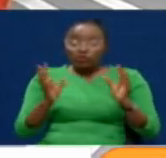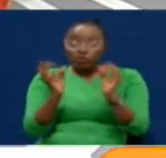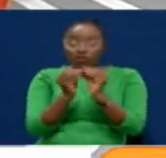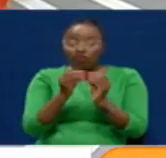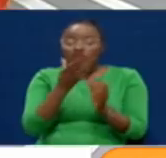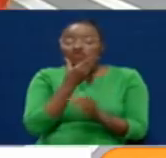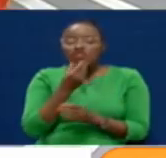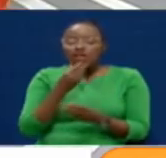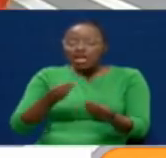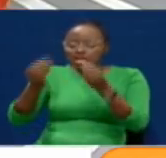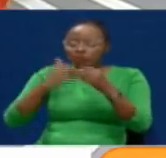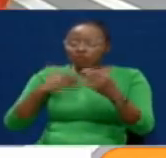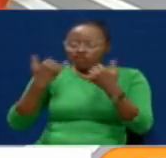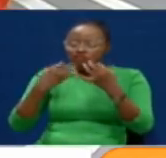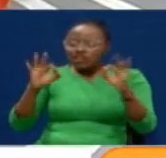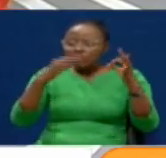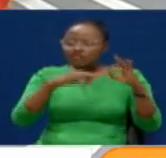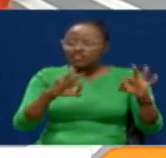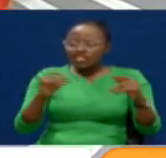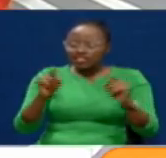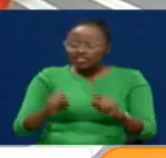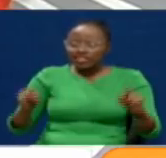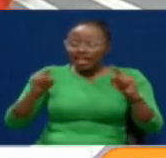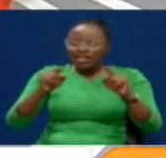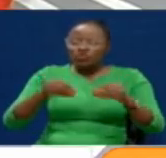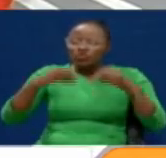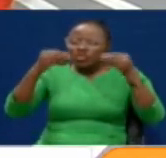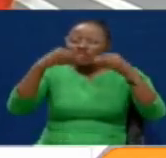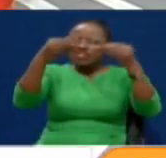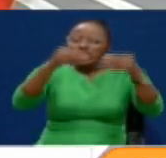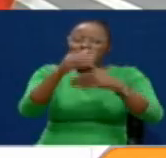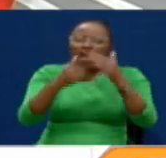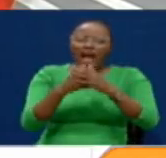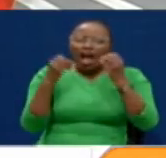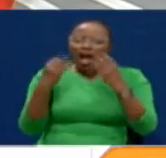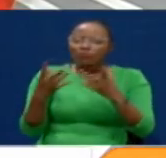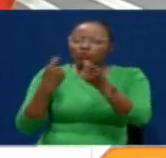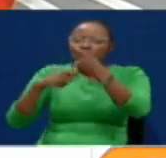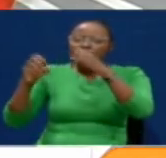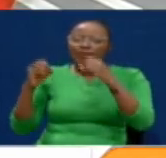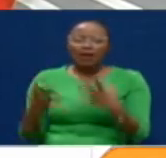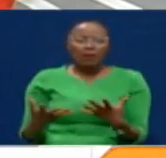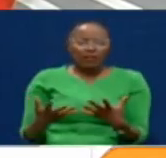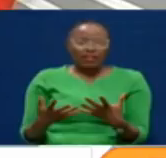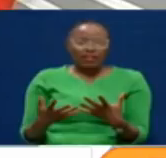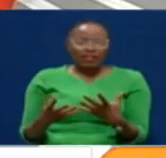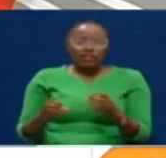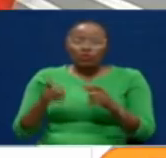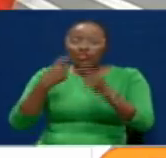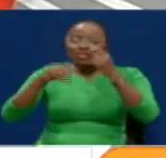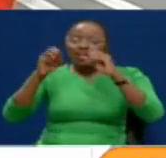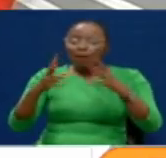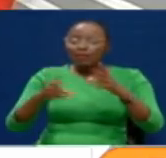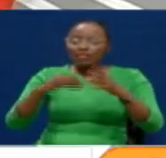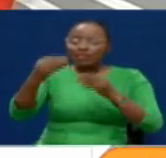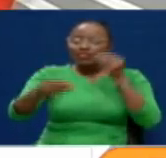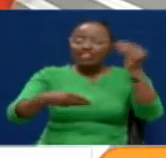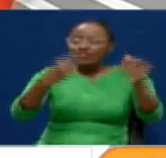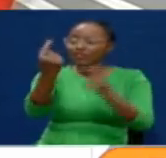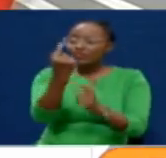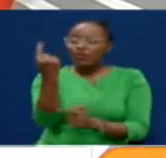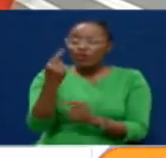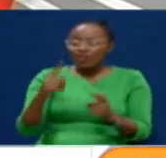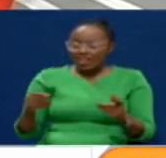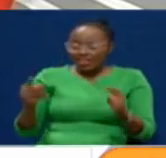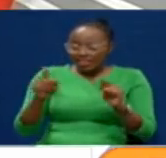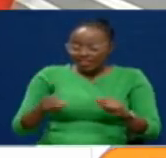me free tires. Was, boy, you fired, because you gave everyone tires. How many did you sell? No. He kept giving away tires. Was